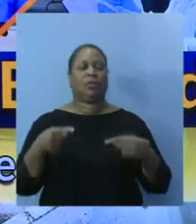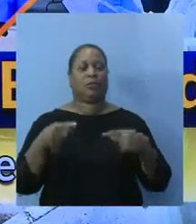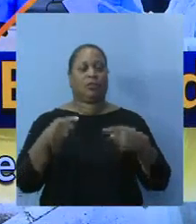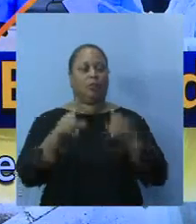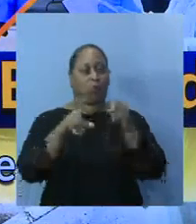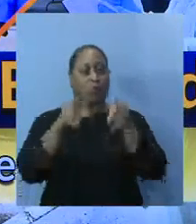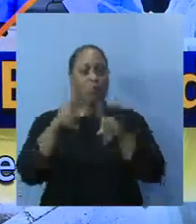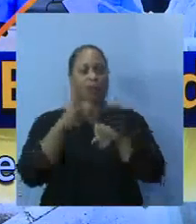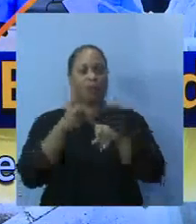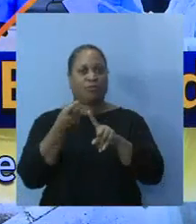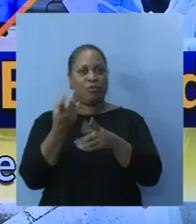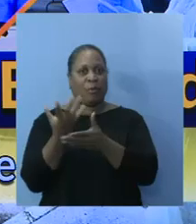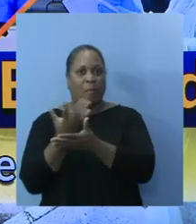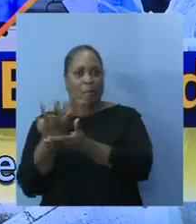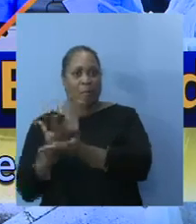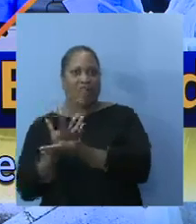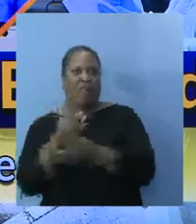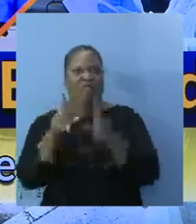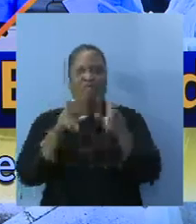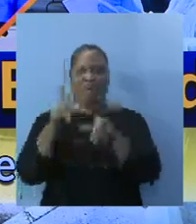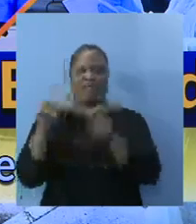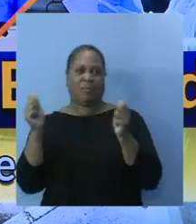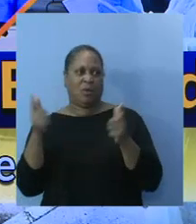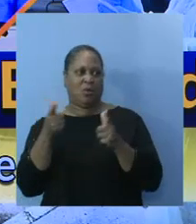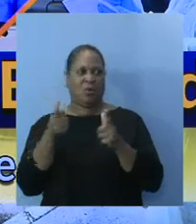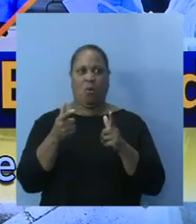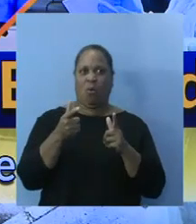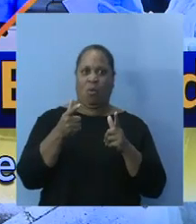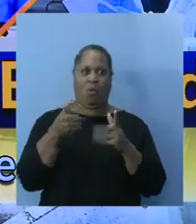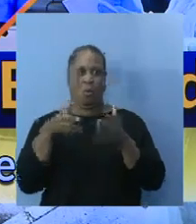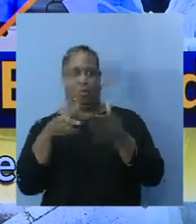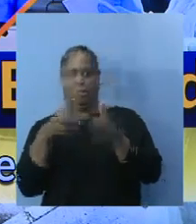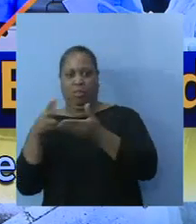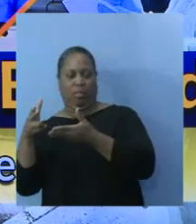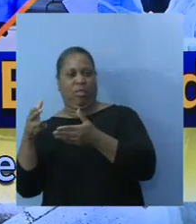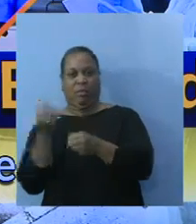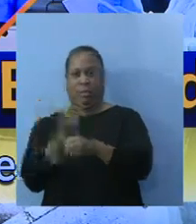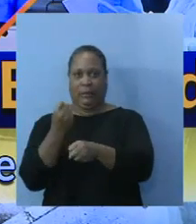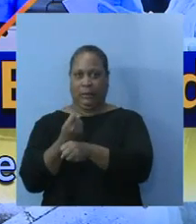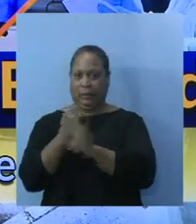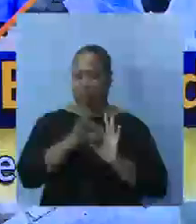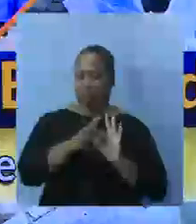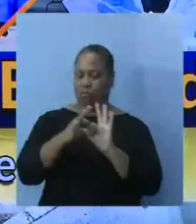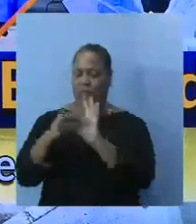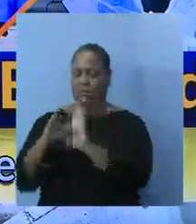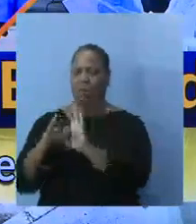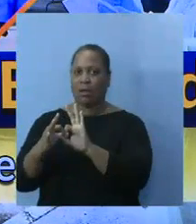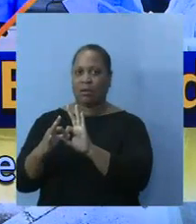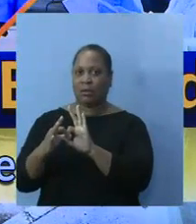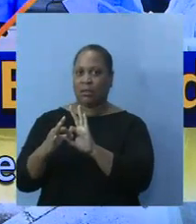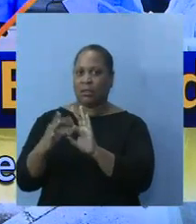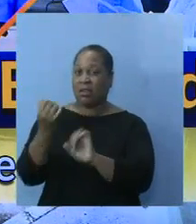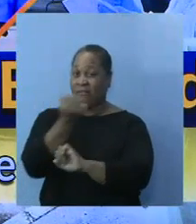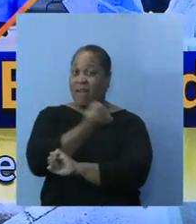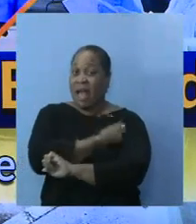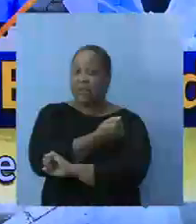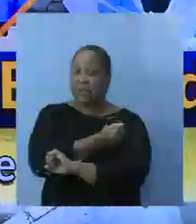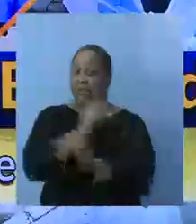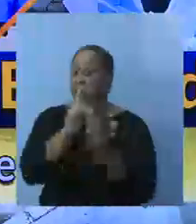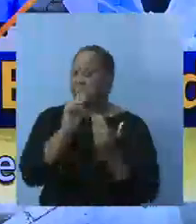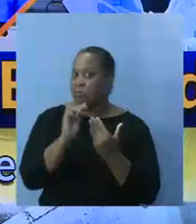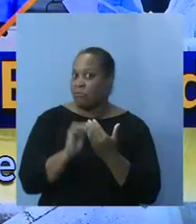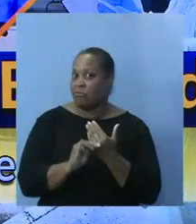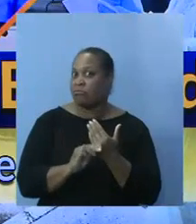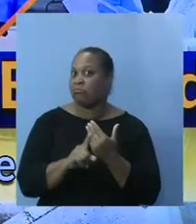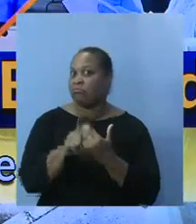houses that have asked for all measures and slicing and dicing of statistics related to the vaccination program.